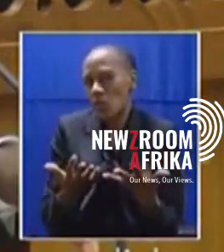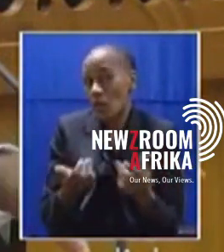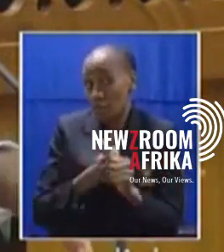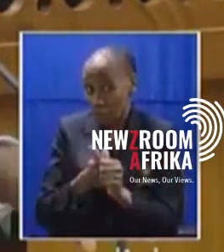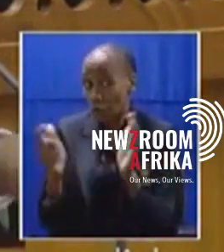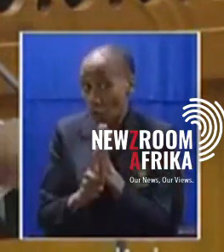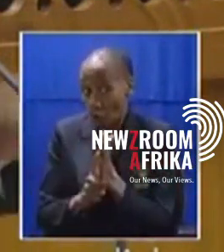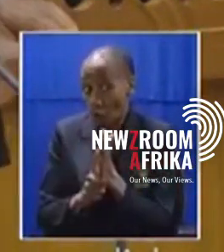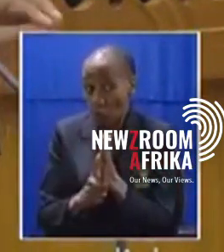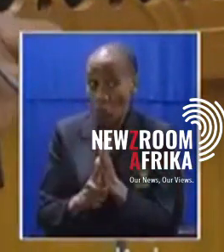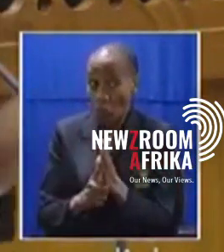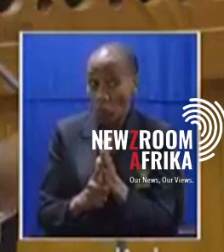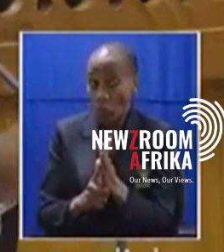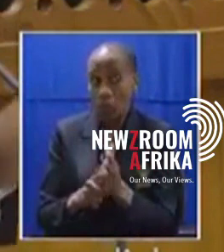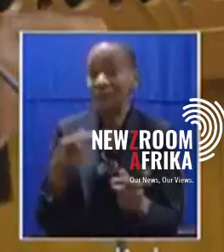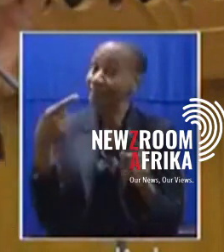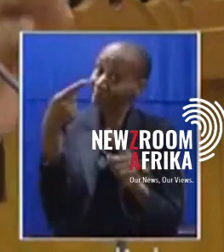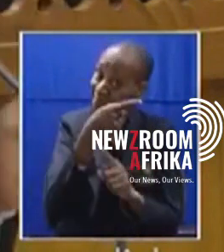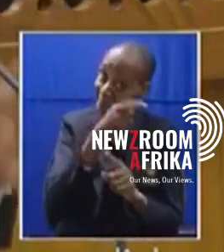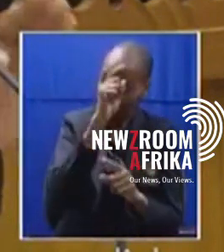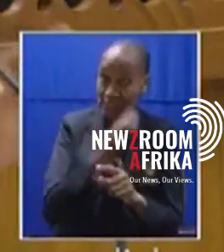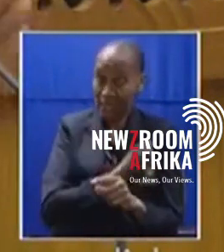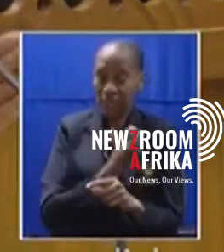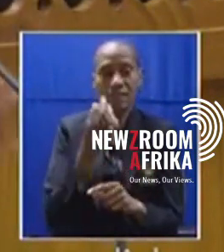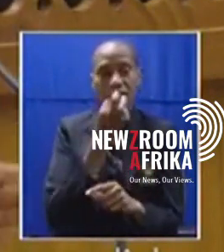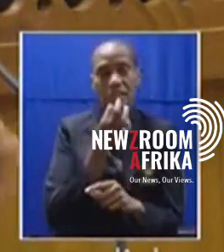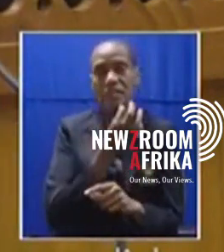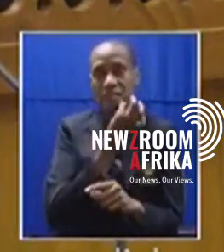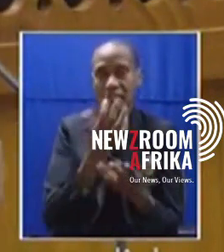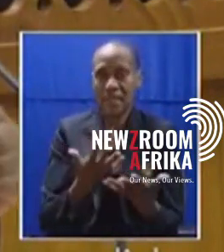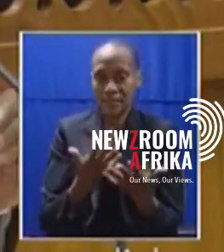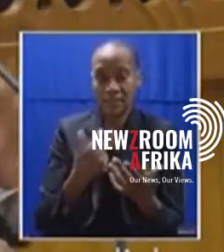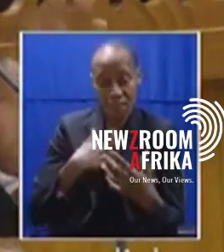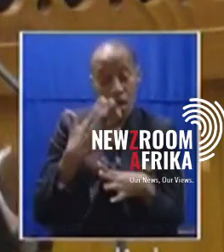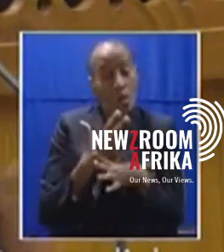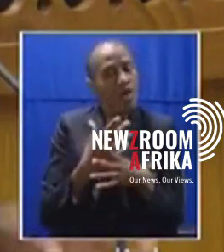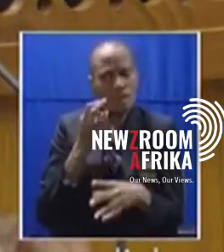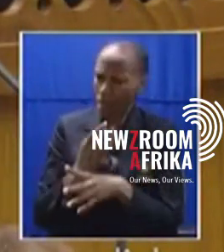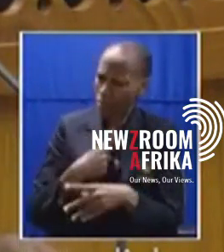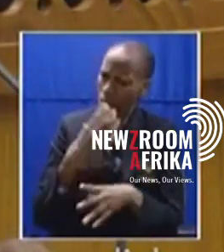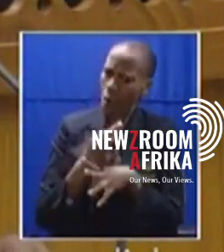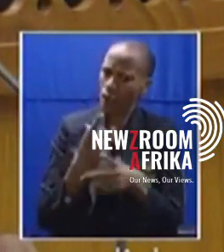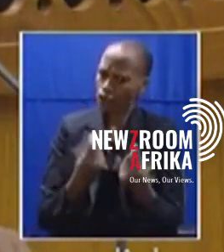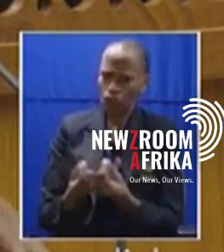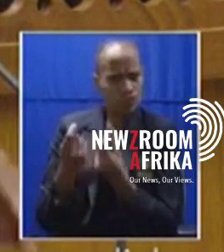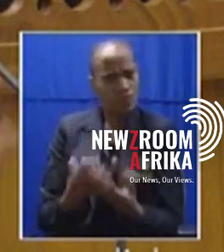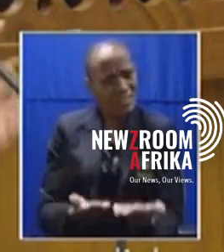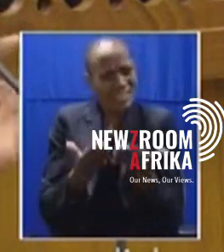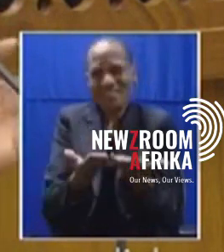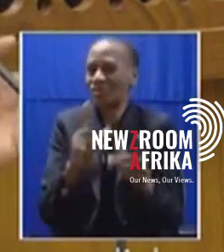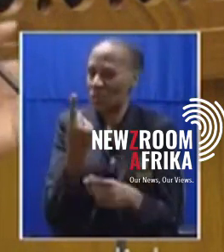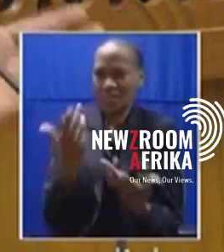illegally, unlawfully, and he said this was a service that was provided, and to this end,